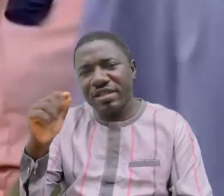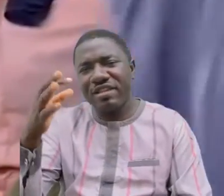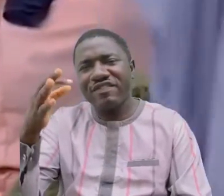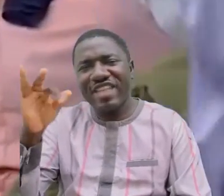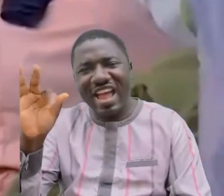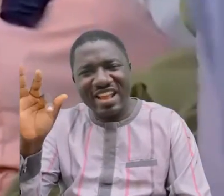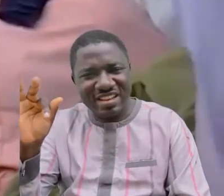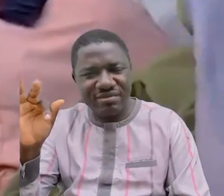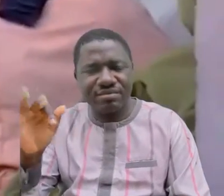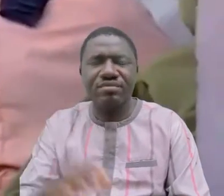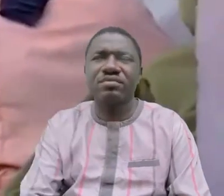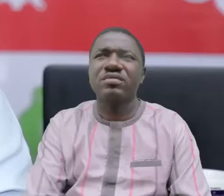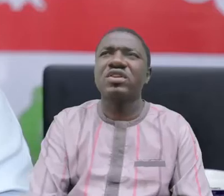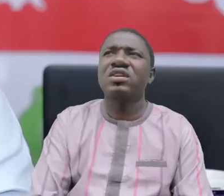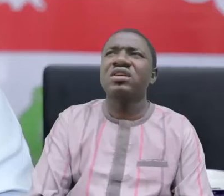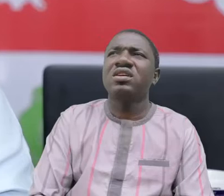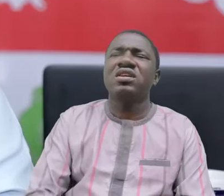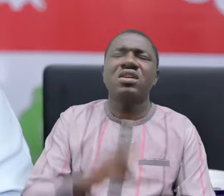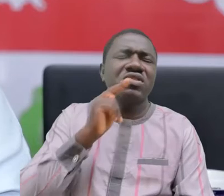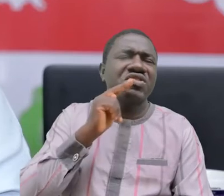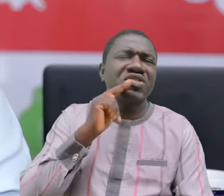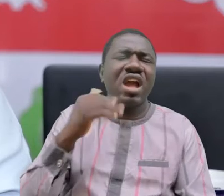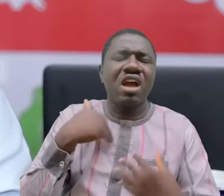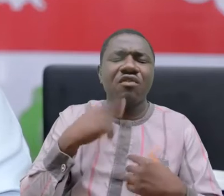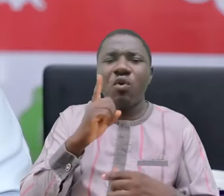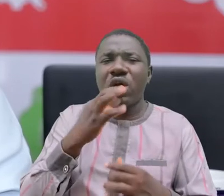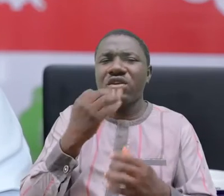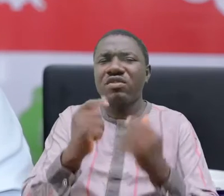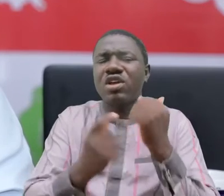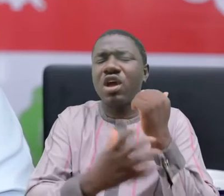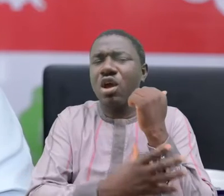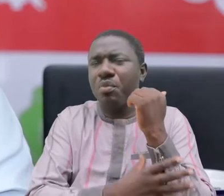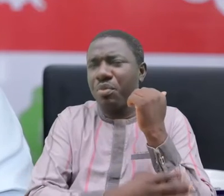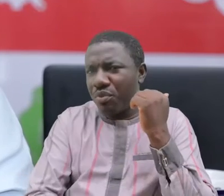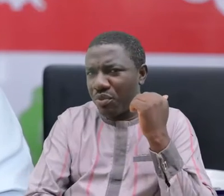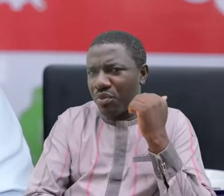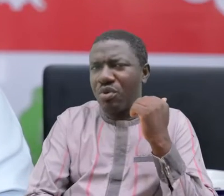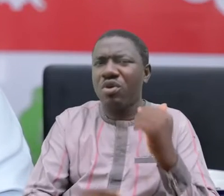has some of the poorest health and nutrition indices.